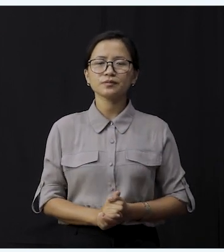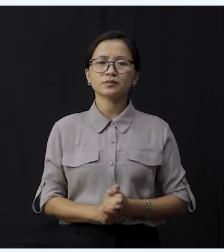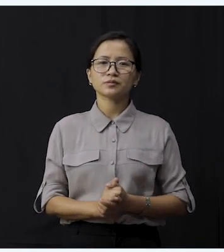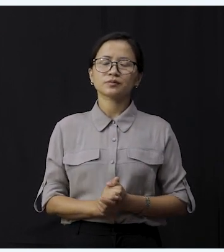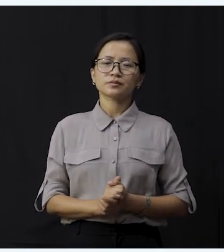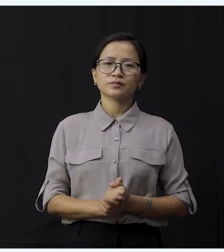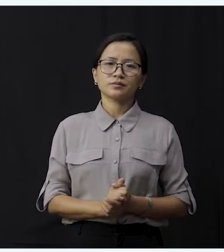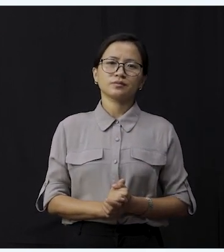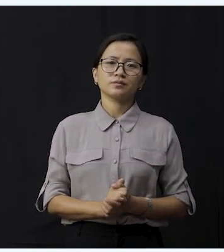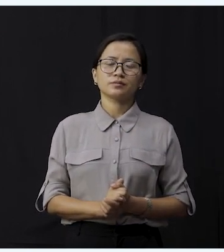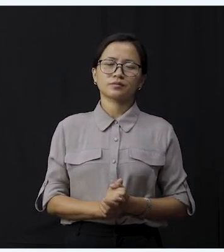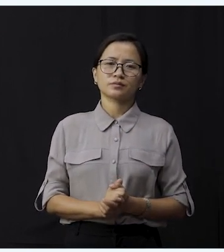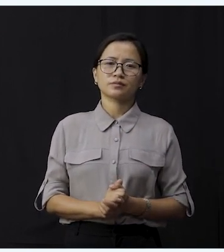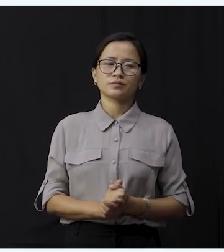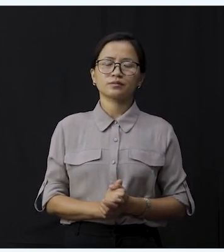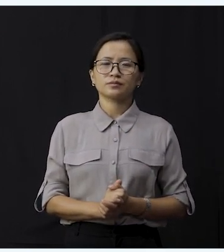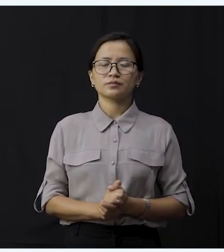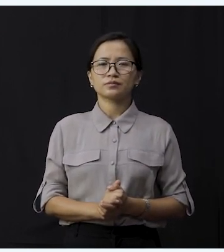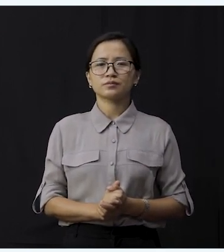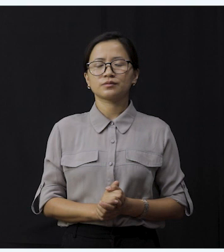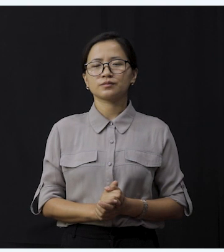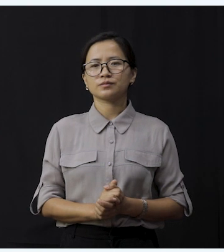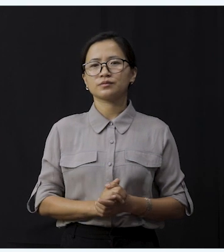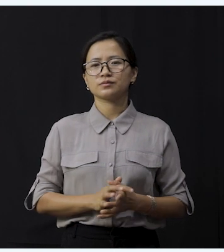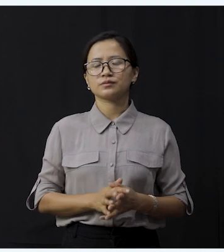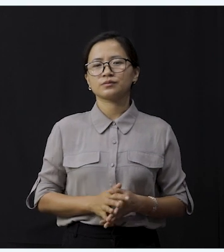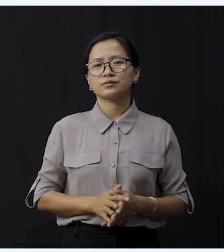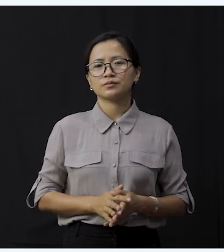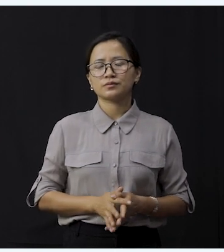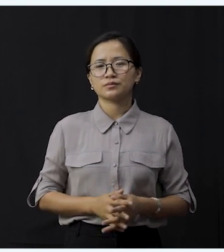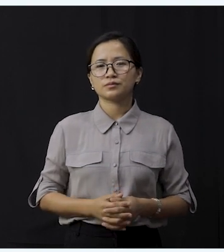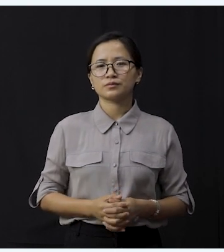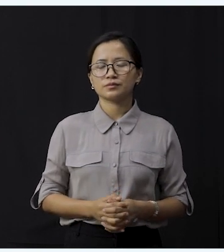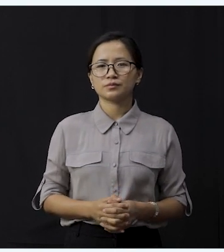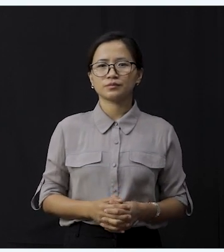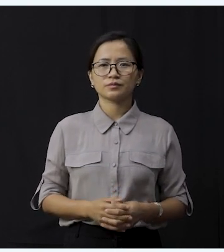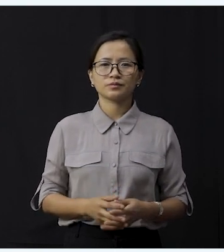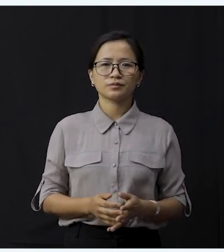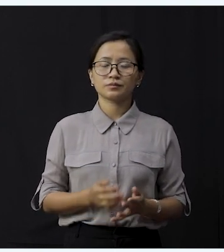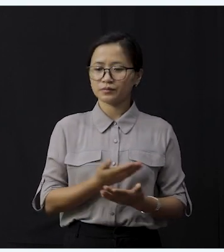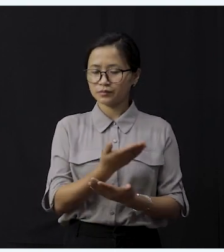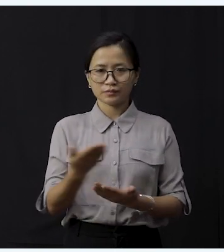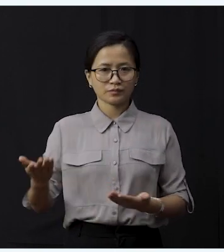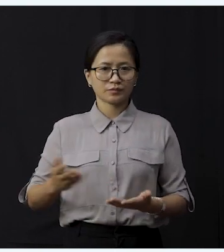toys, jewelries or an ornaments, your car, your house or your bungalow. Those are